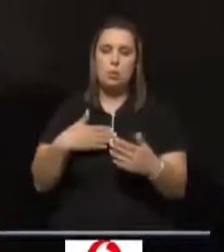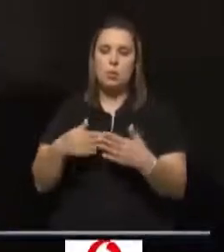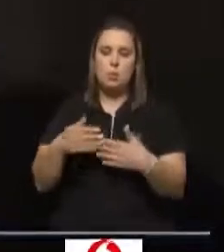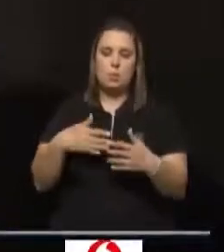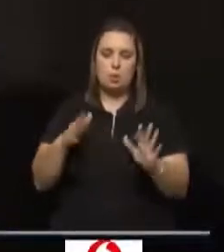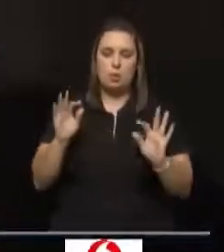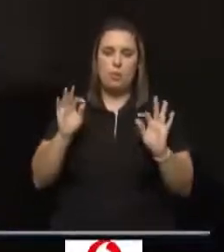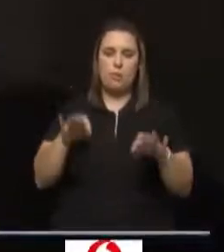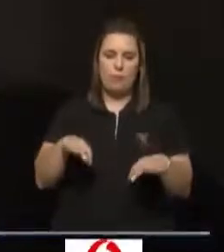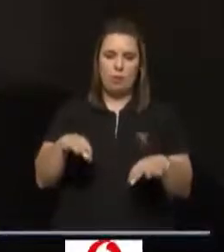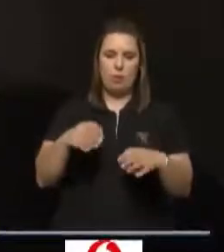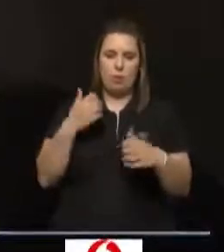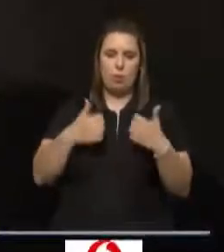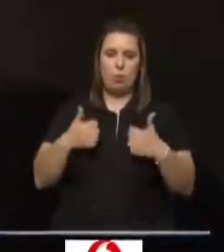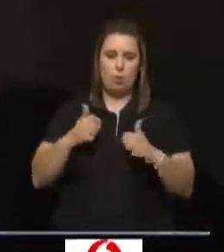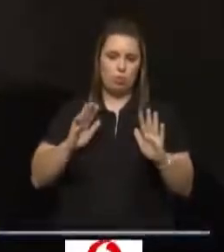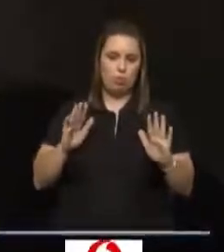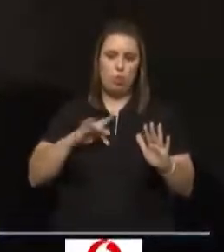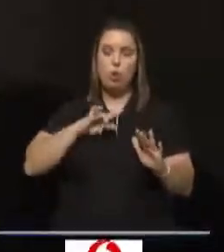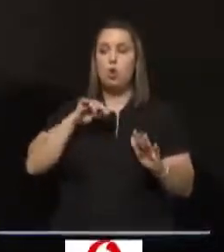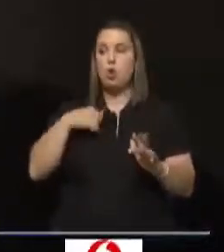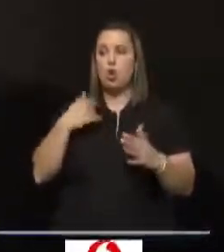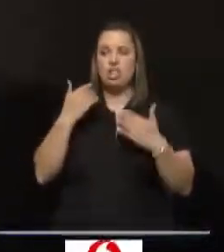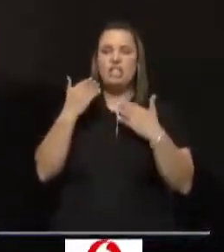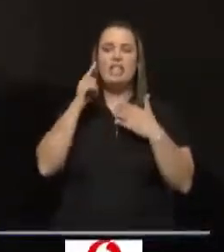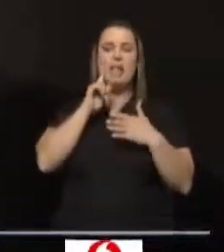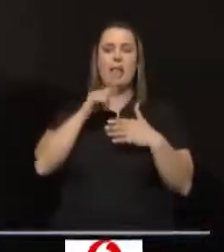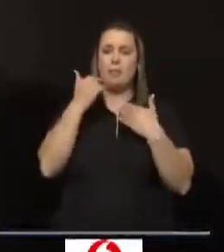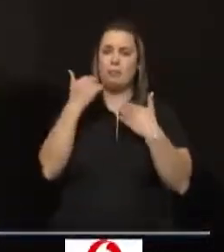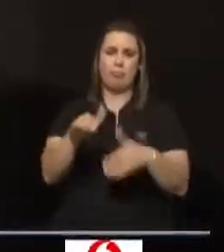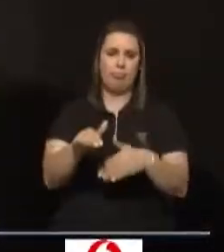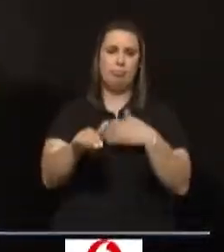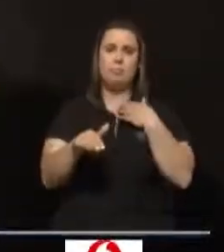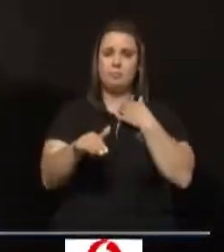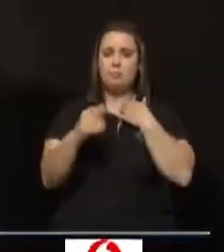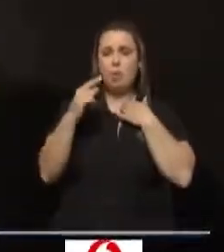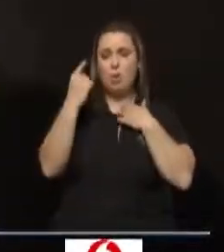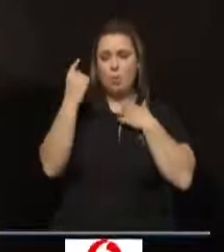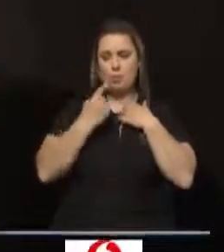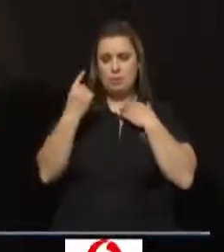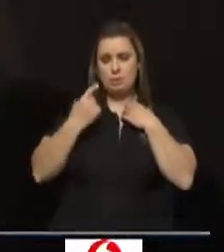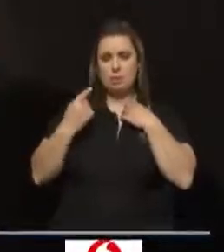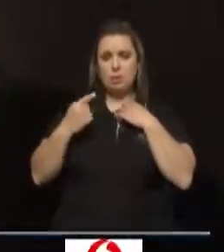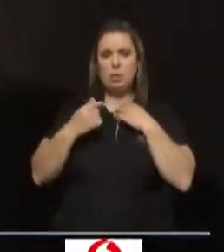fixed data regardless of the terms of the tender.